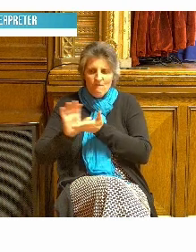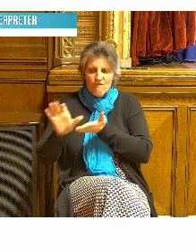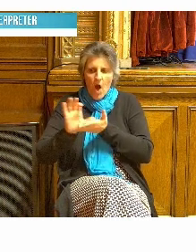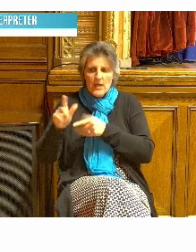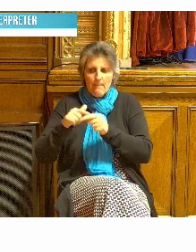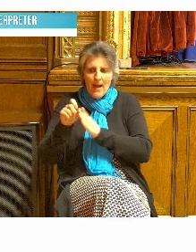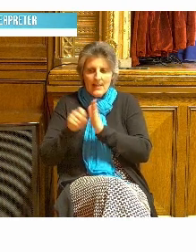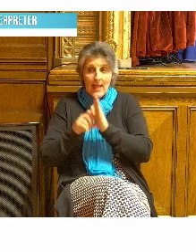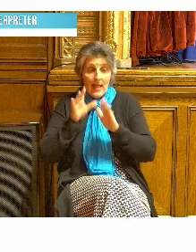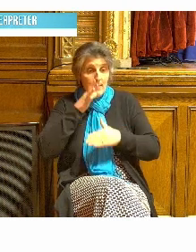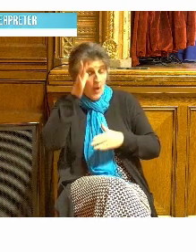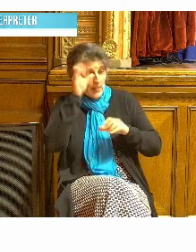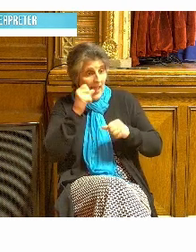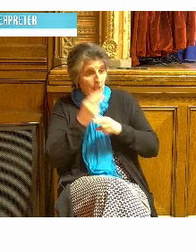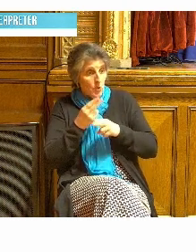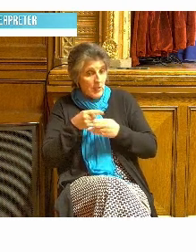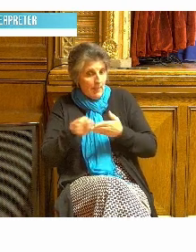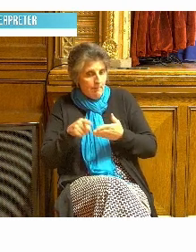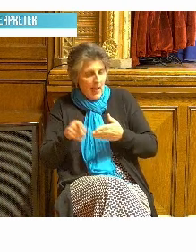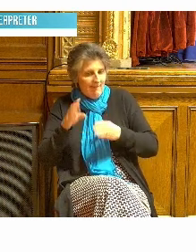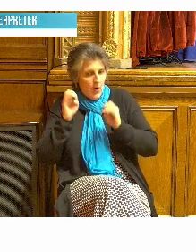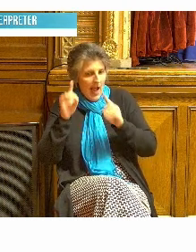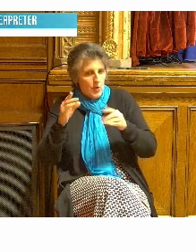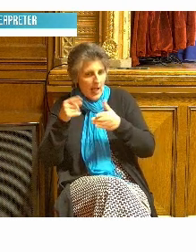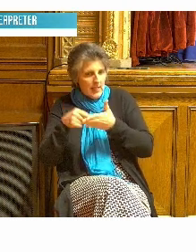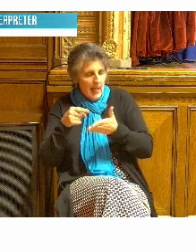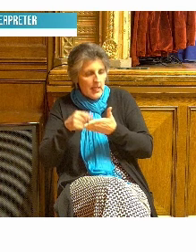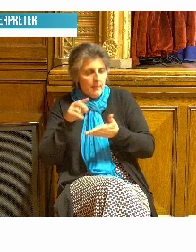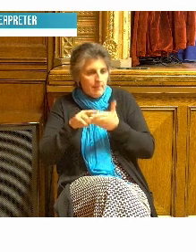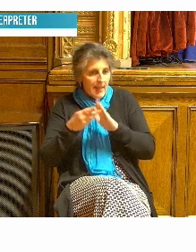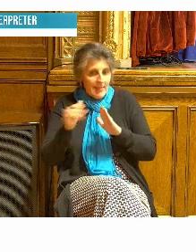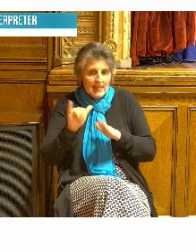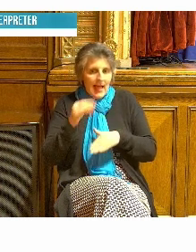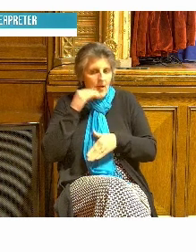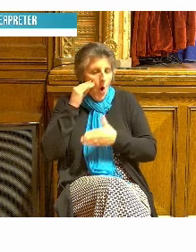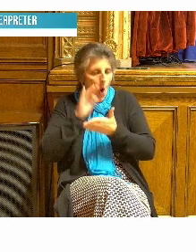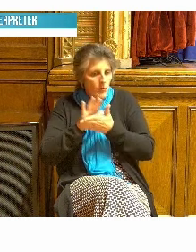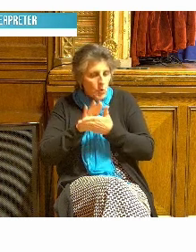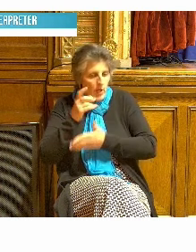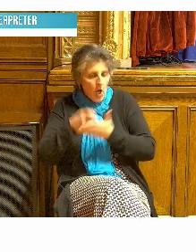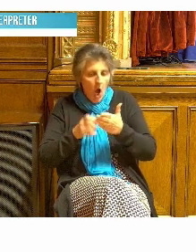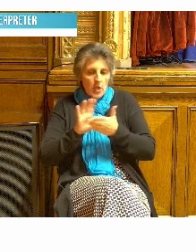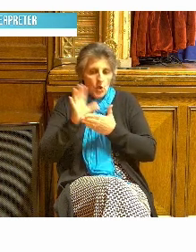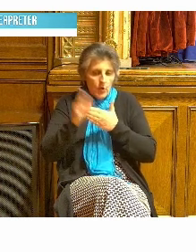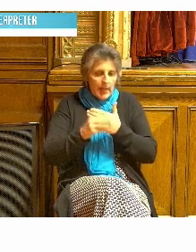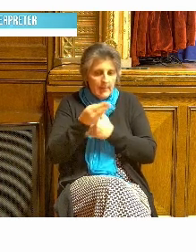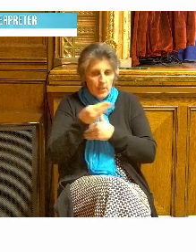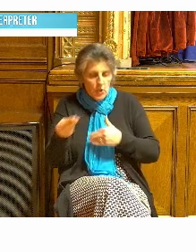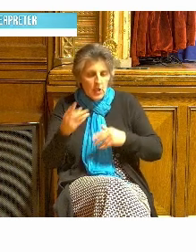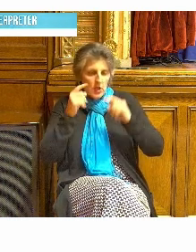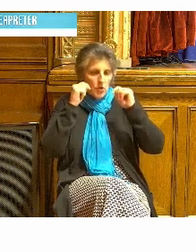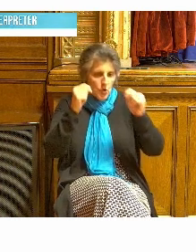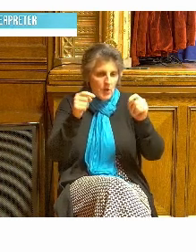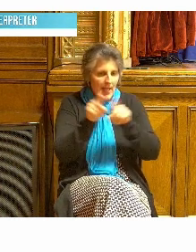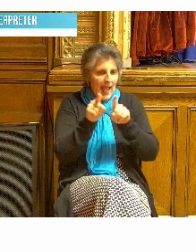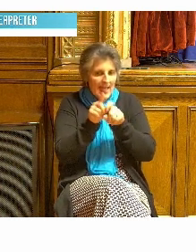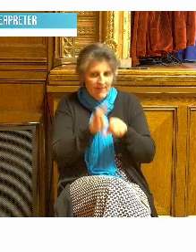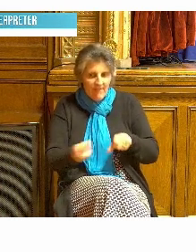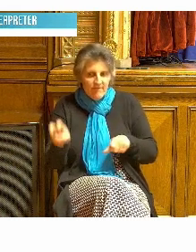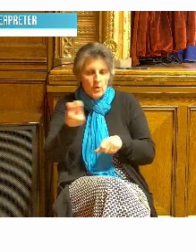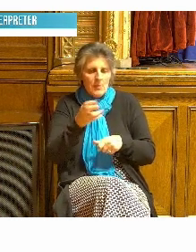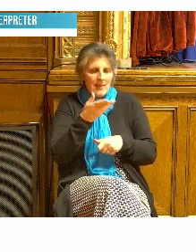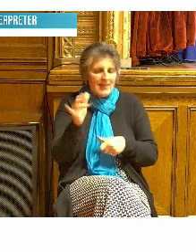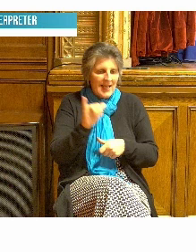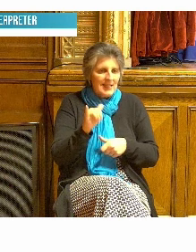parents can use to pay for educational expenses, meaning things like homeschooling costs, curriculum materials, tutors, and even field trips.